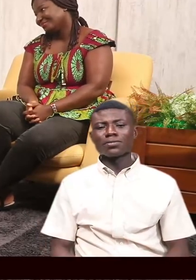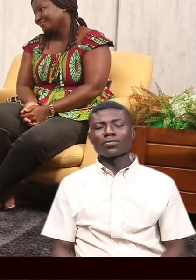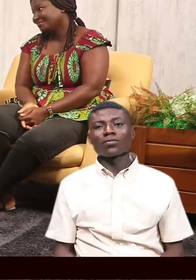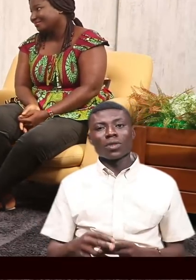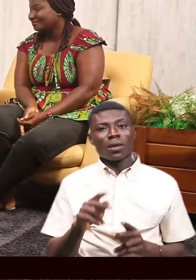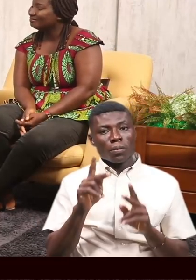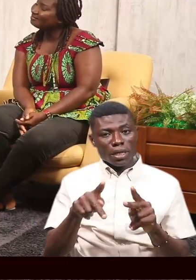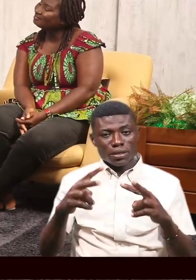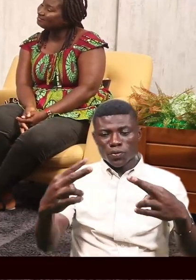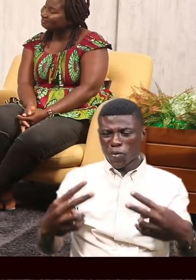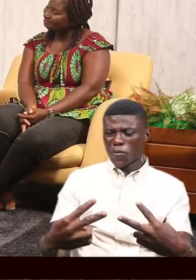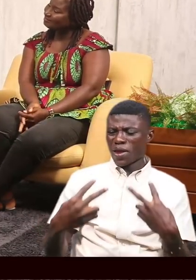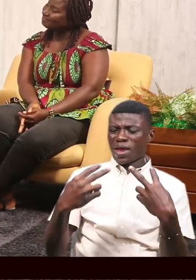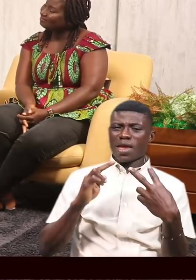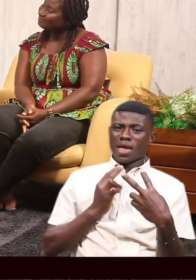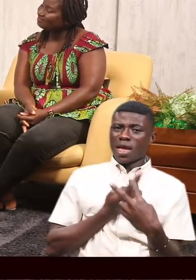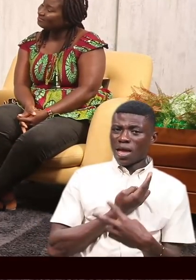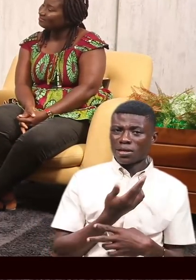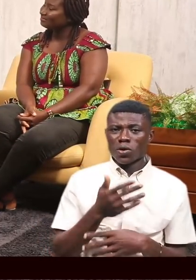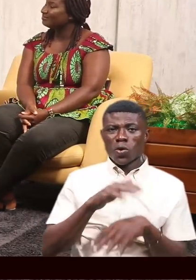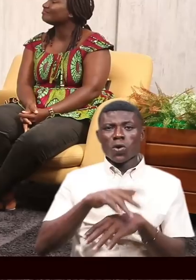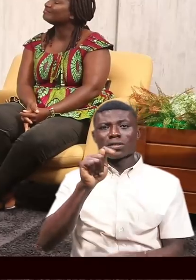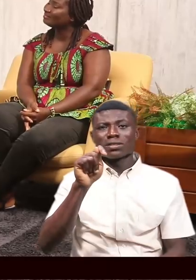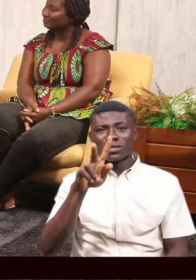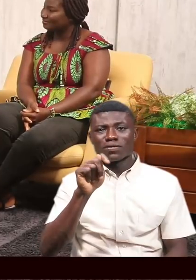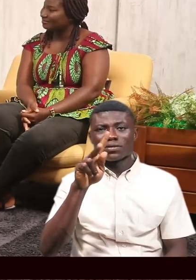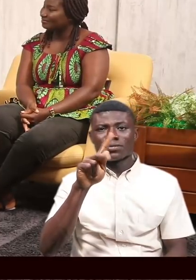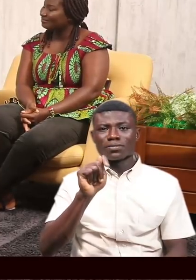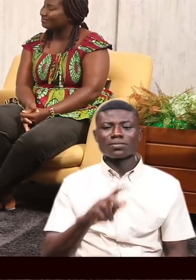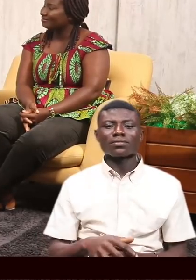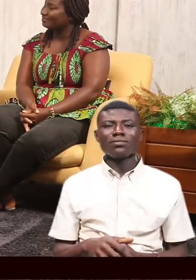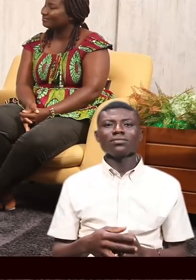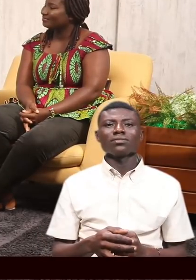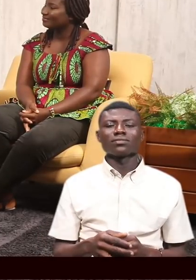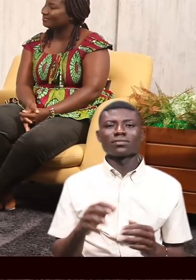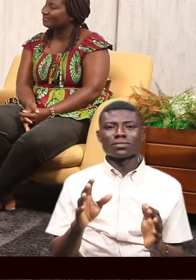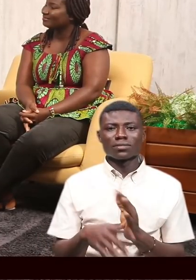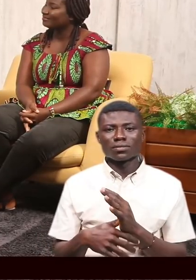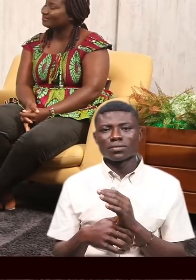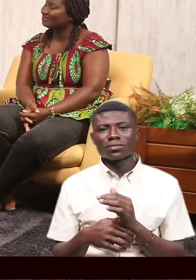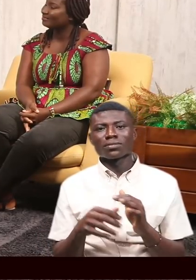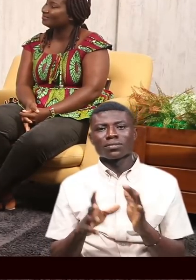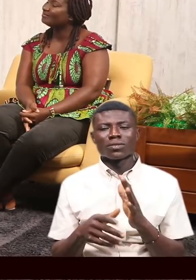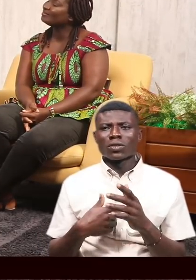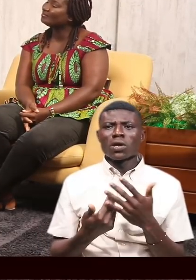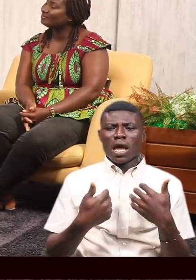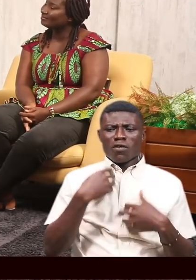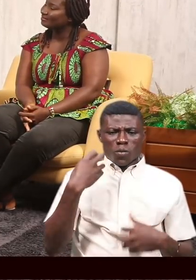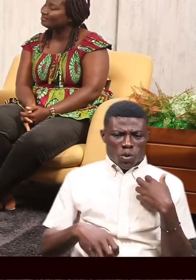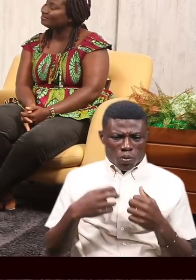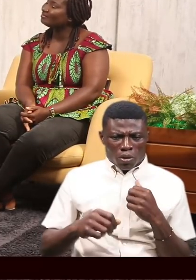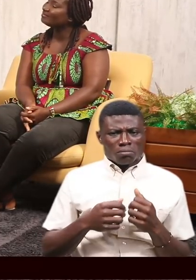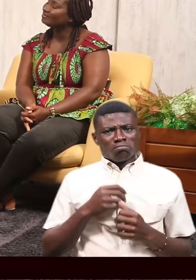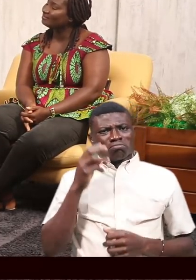The old shay in the a war TV so. Na oh, one church a day, a